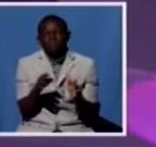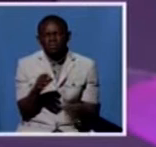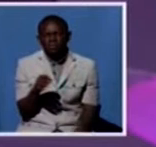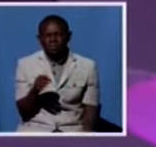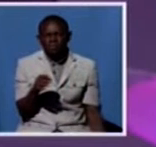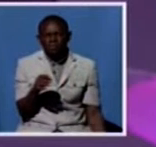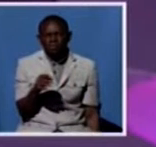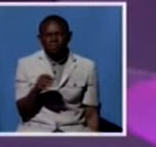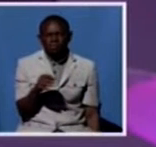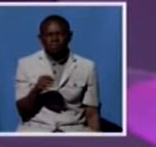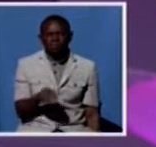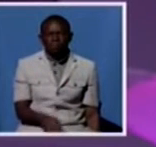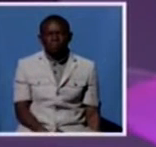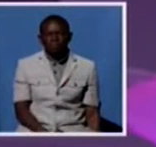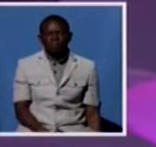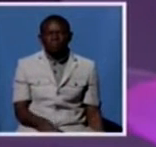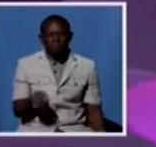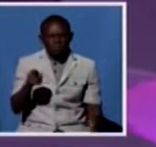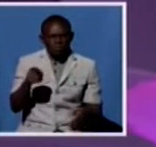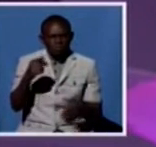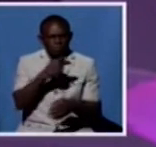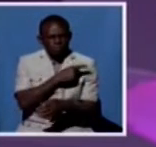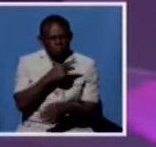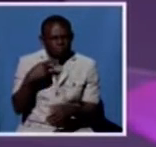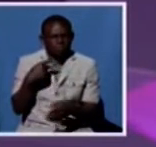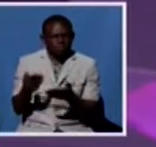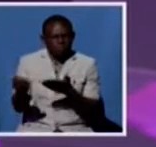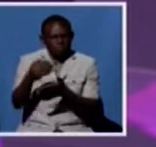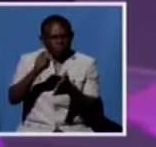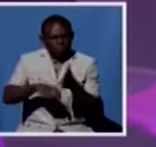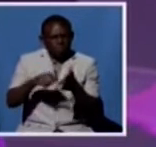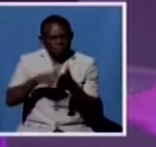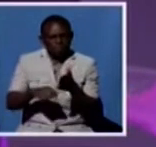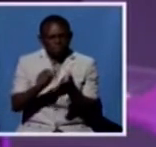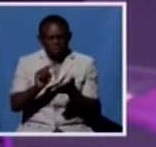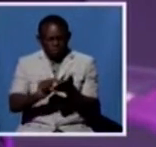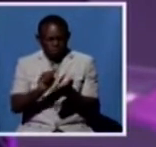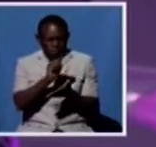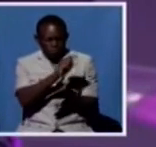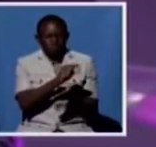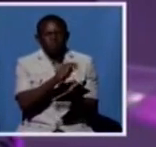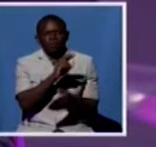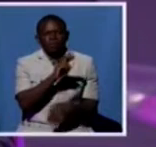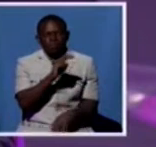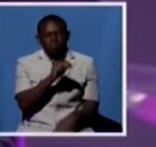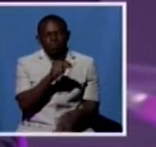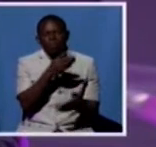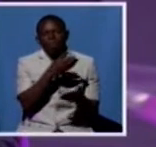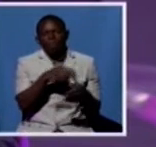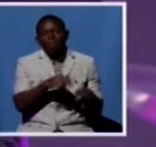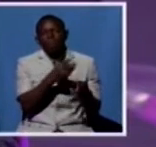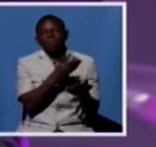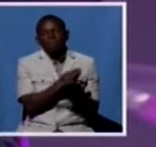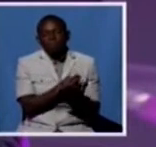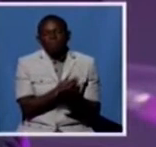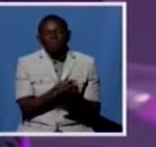into the road fund. We have the external funding as well, coming